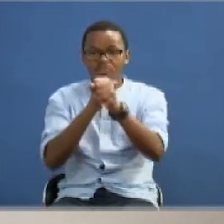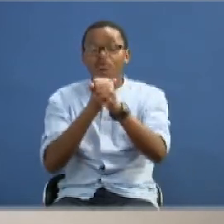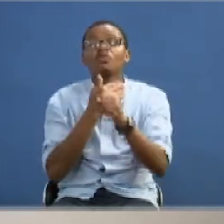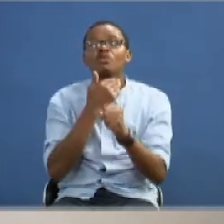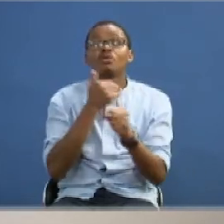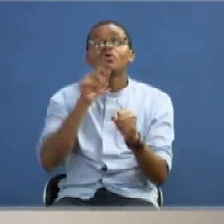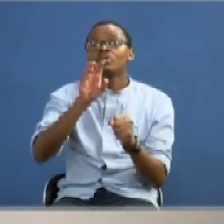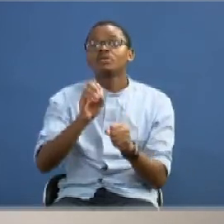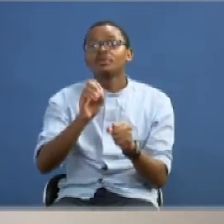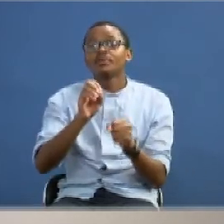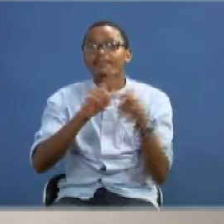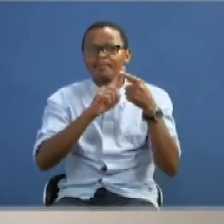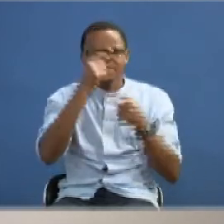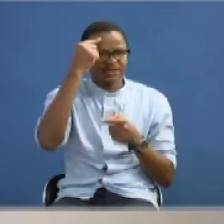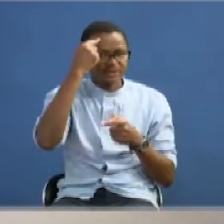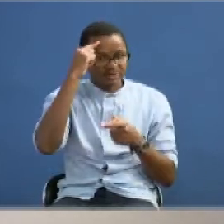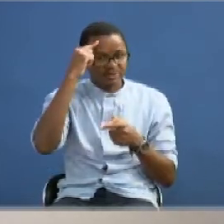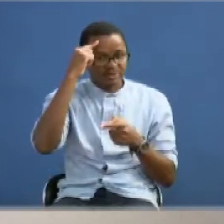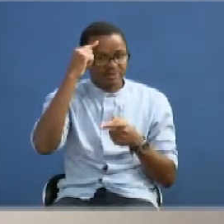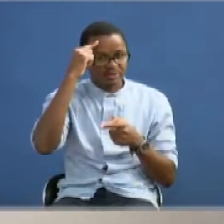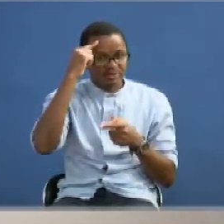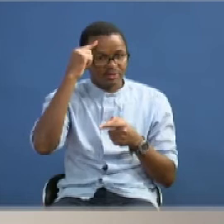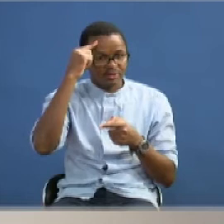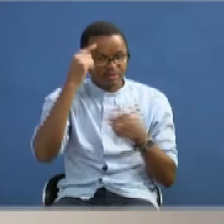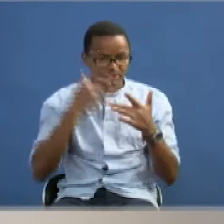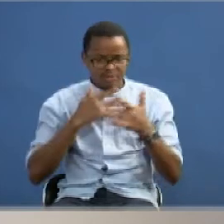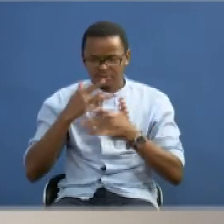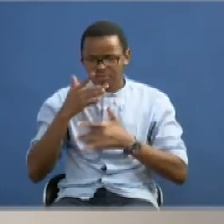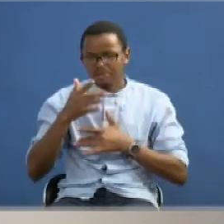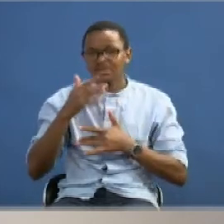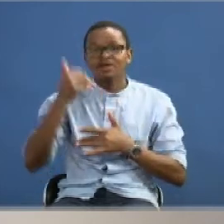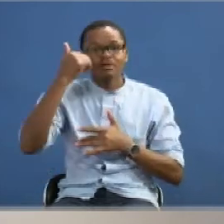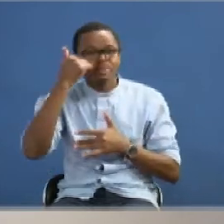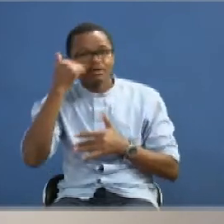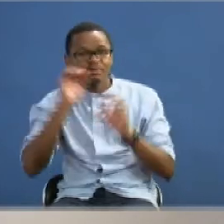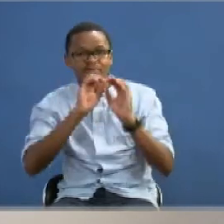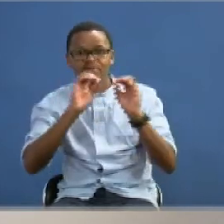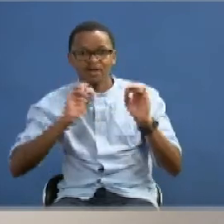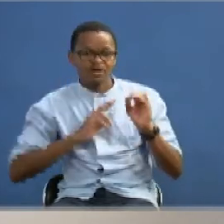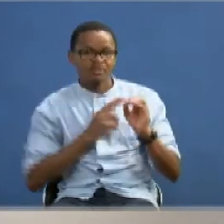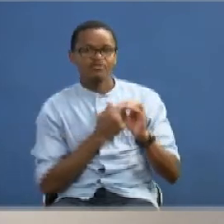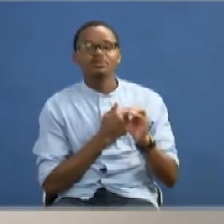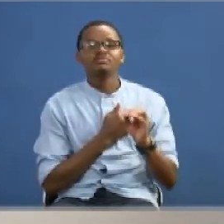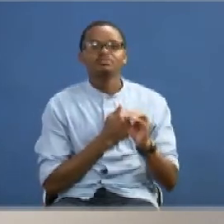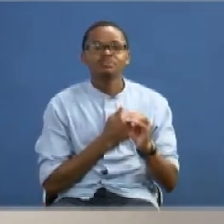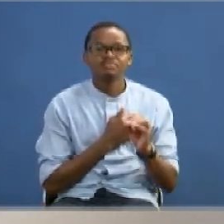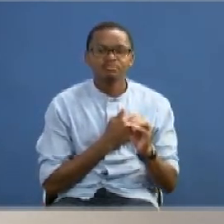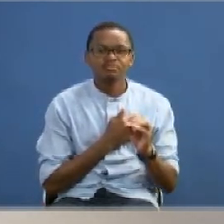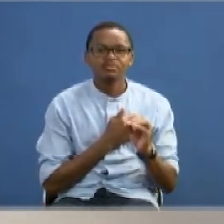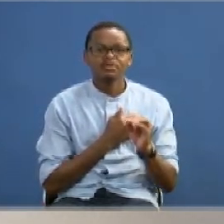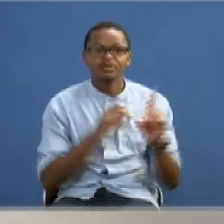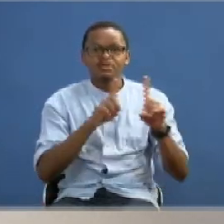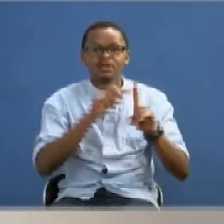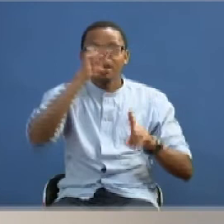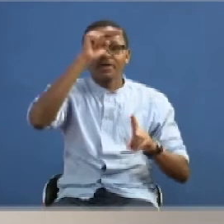wished, but I think I would say, considering that this is a disease and none of us, even